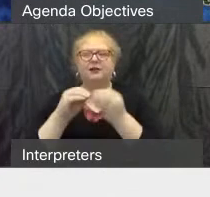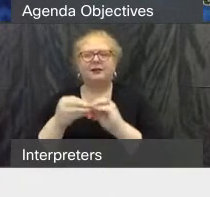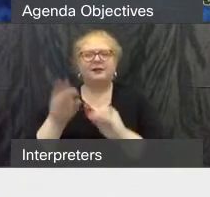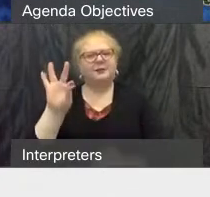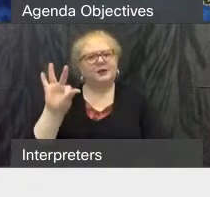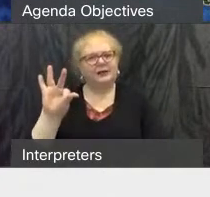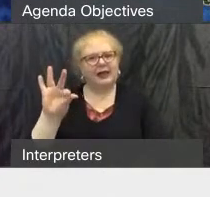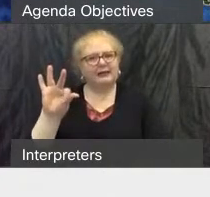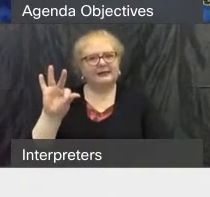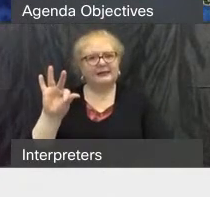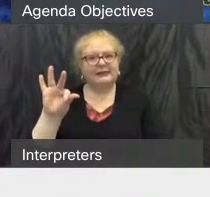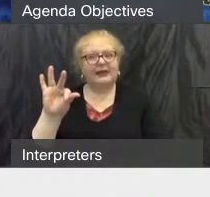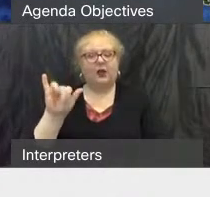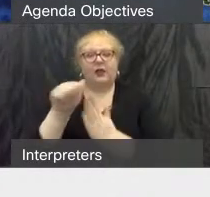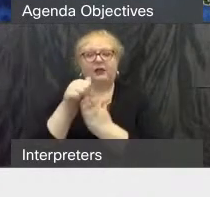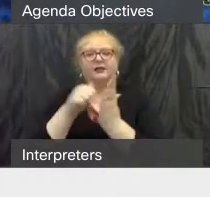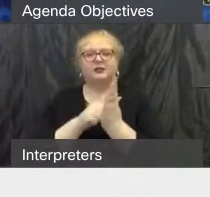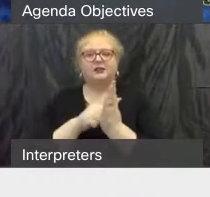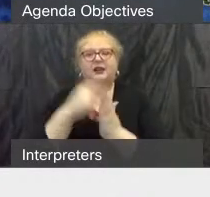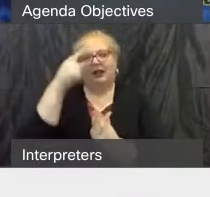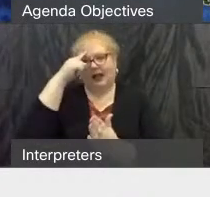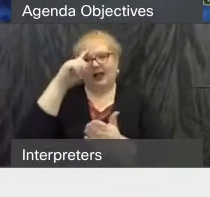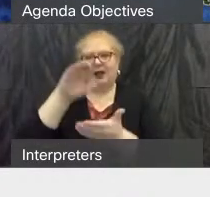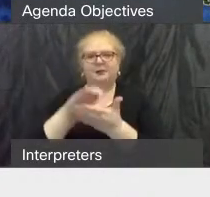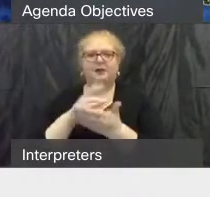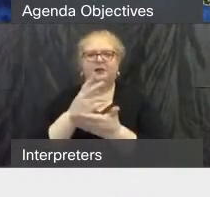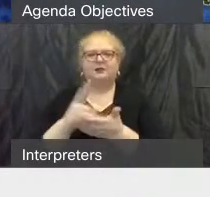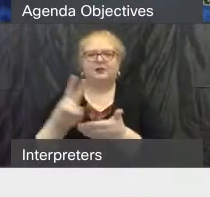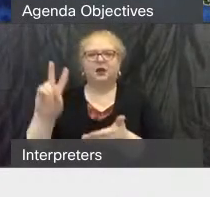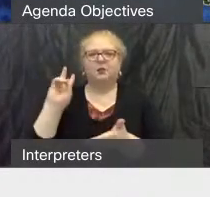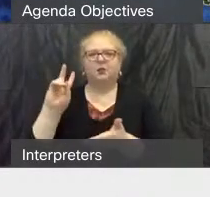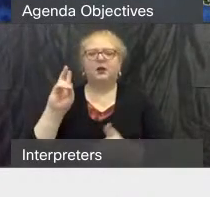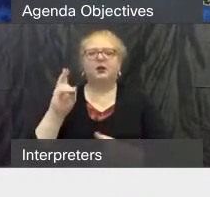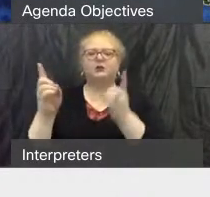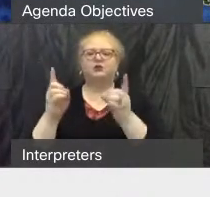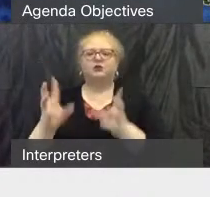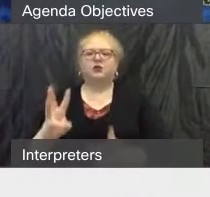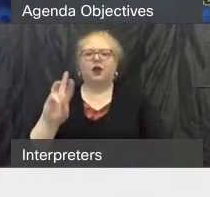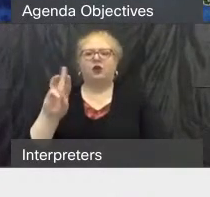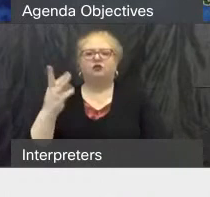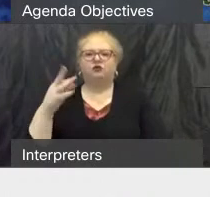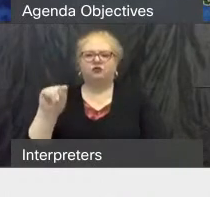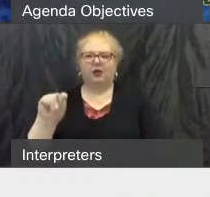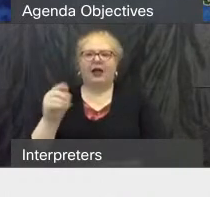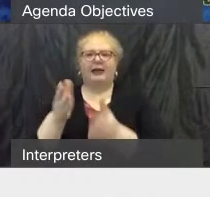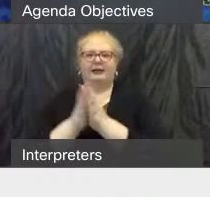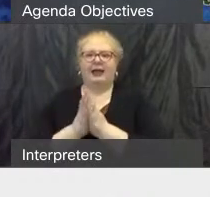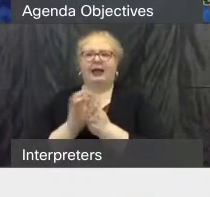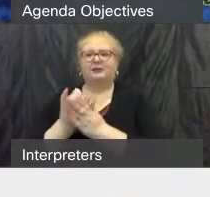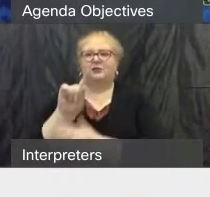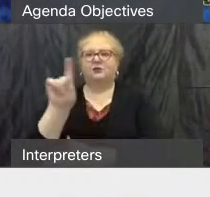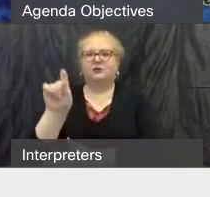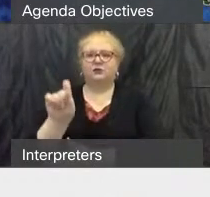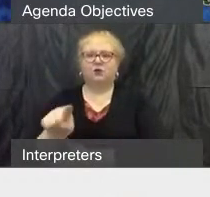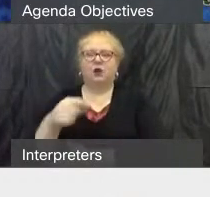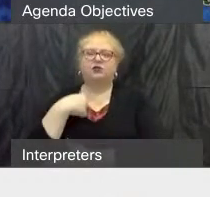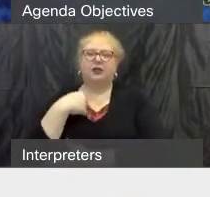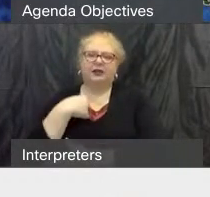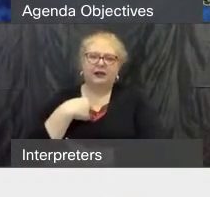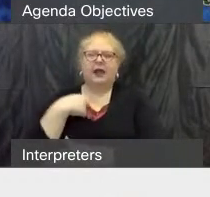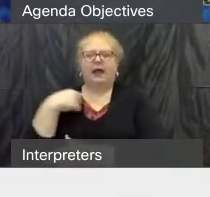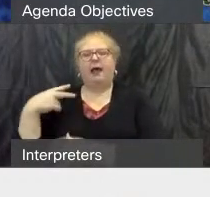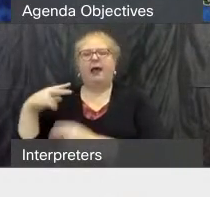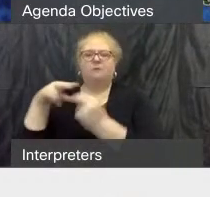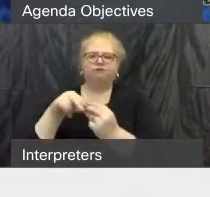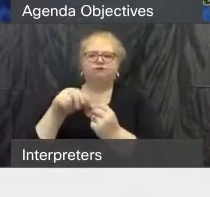the agenda. I think a couple weeks ago, Director Wright originally asked the question, and then I piggybacked her